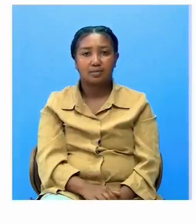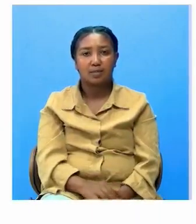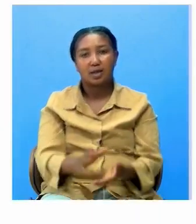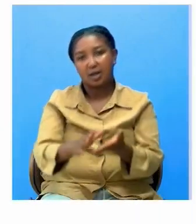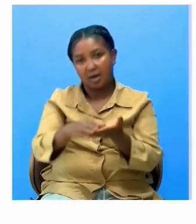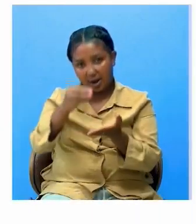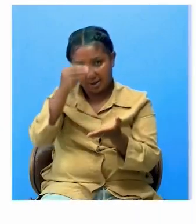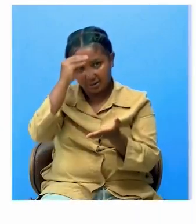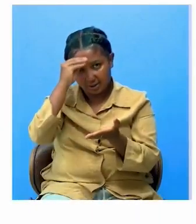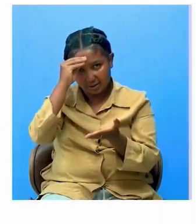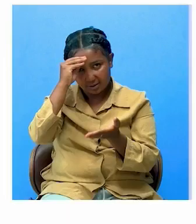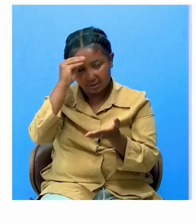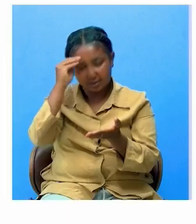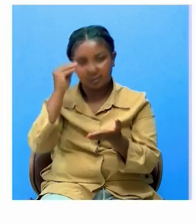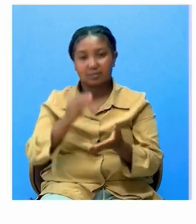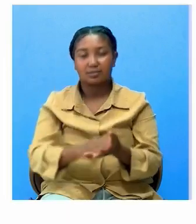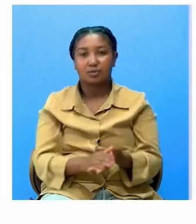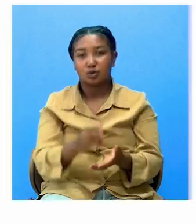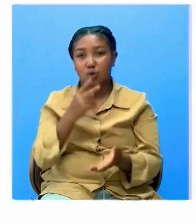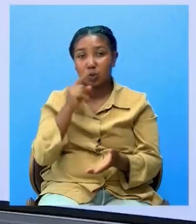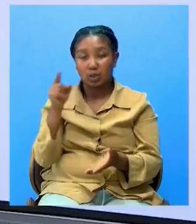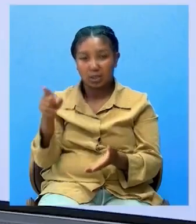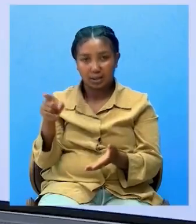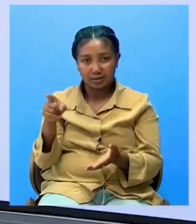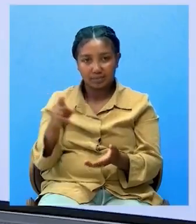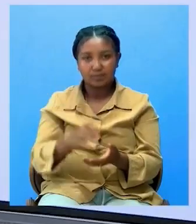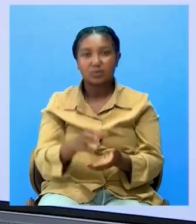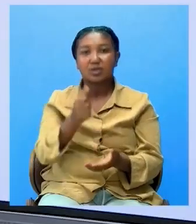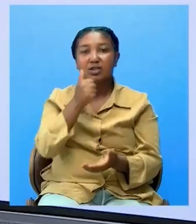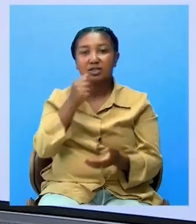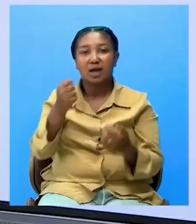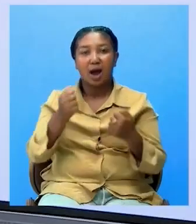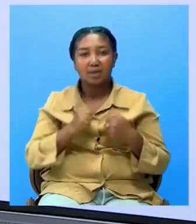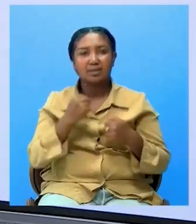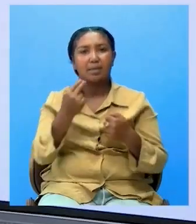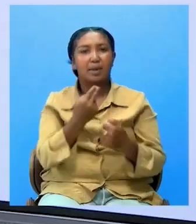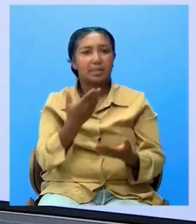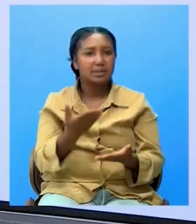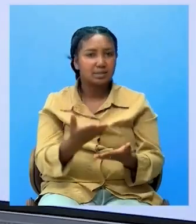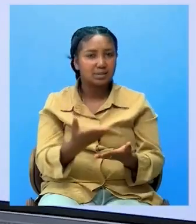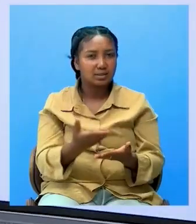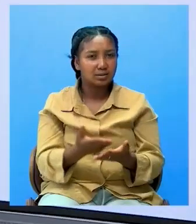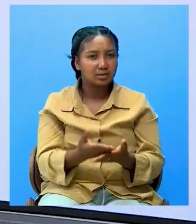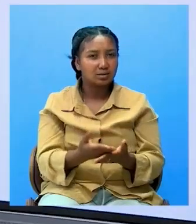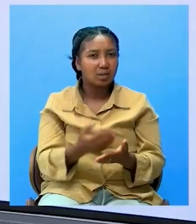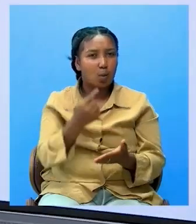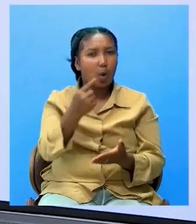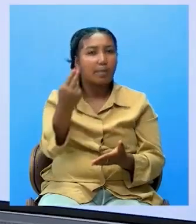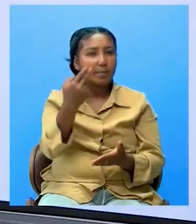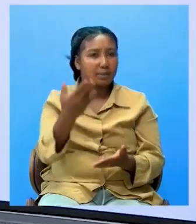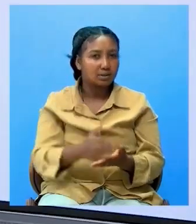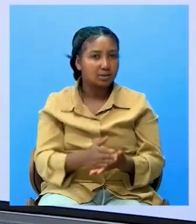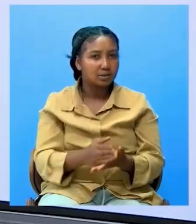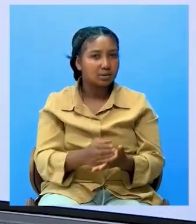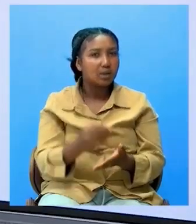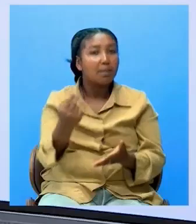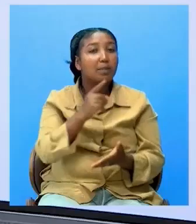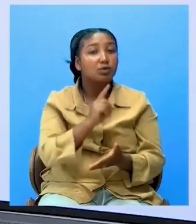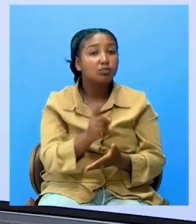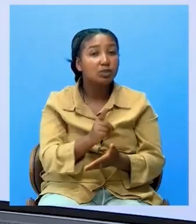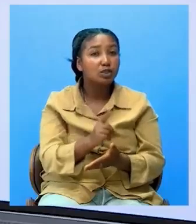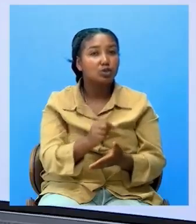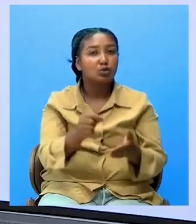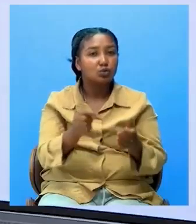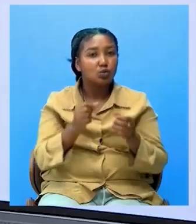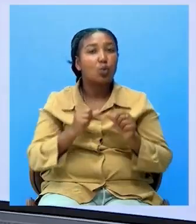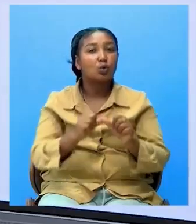lesson. Look, she has a purpose, one purpose. That purpose is